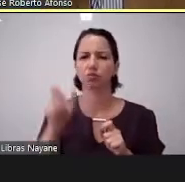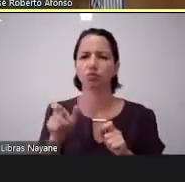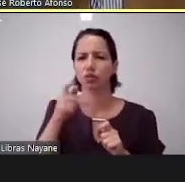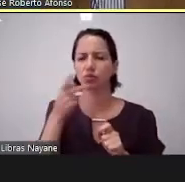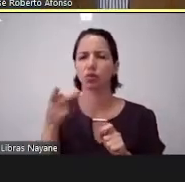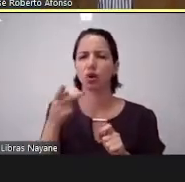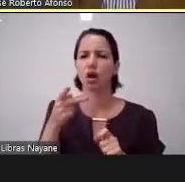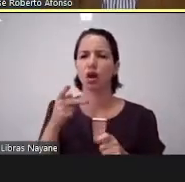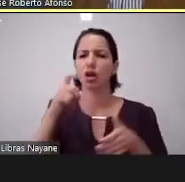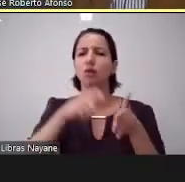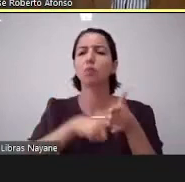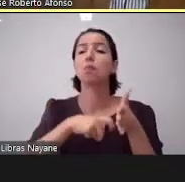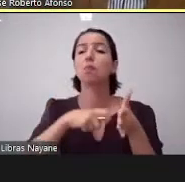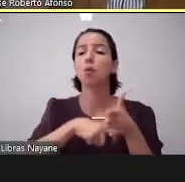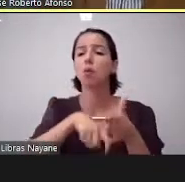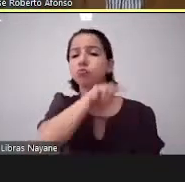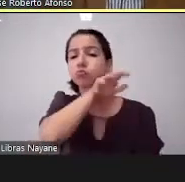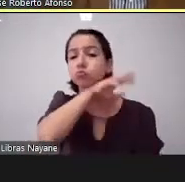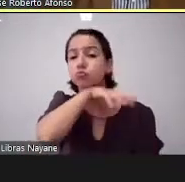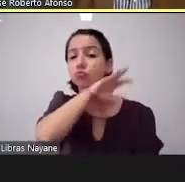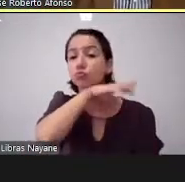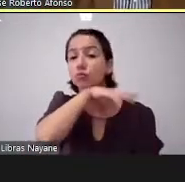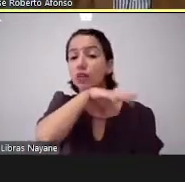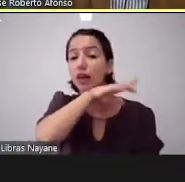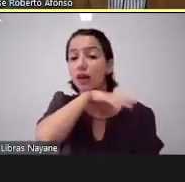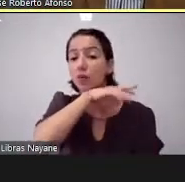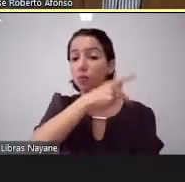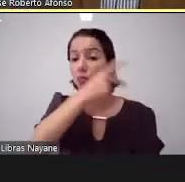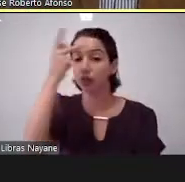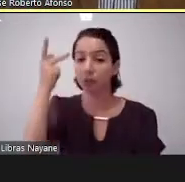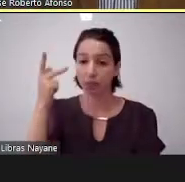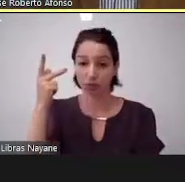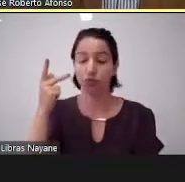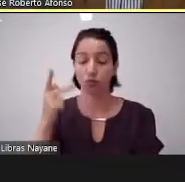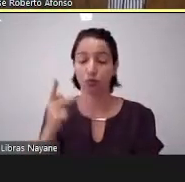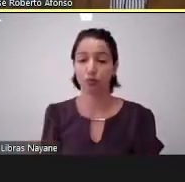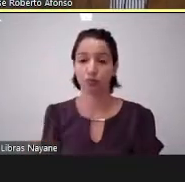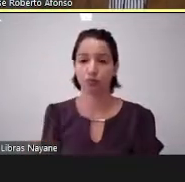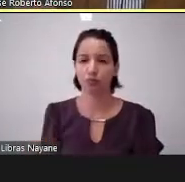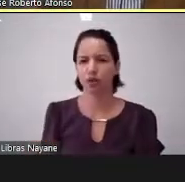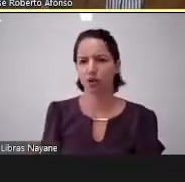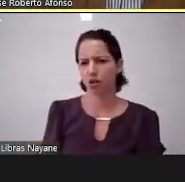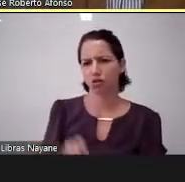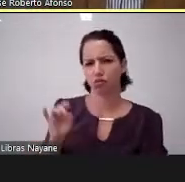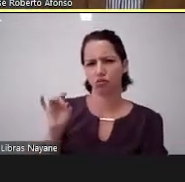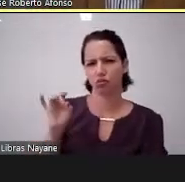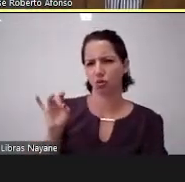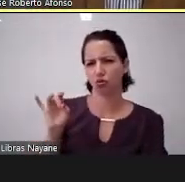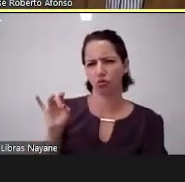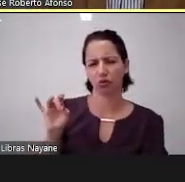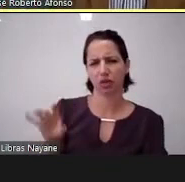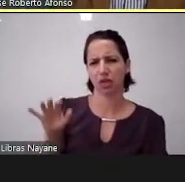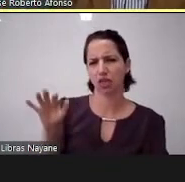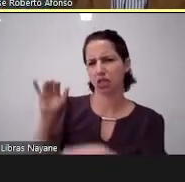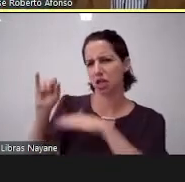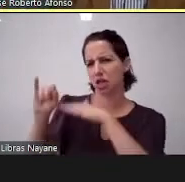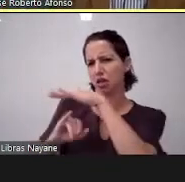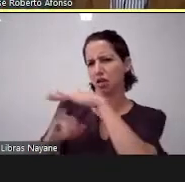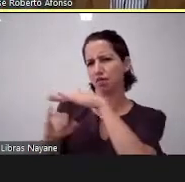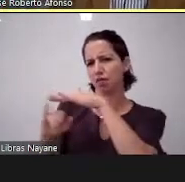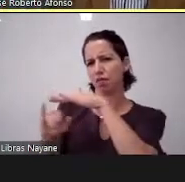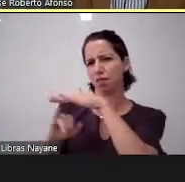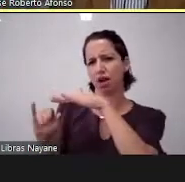that supply the income tax as a natural person, as a person. We'll not talk about the